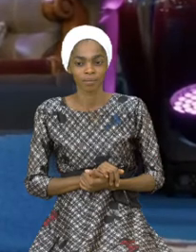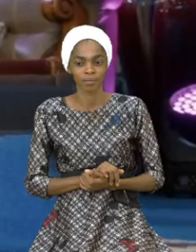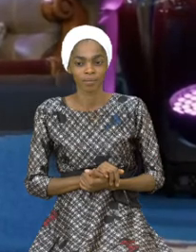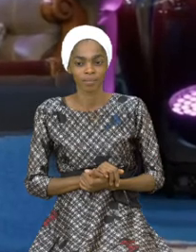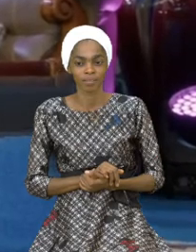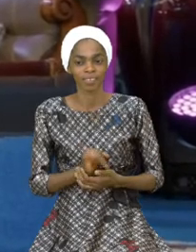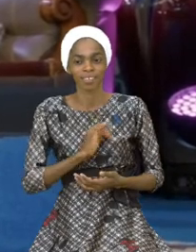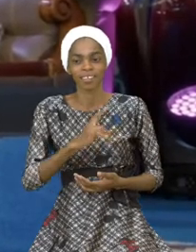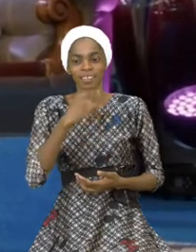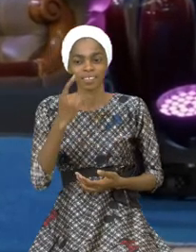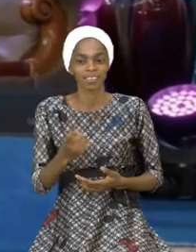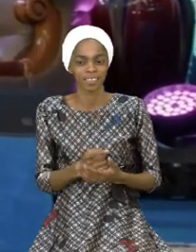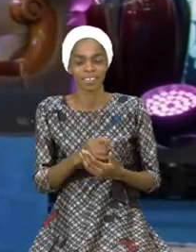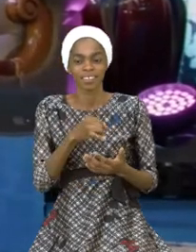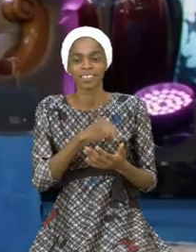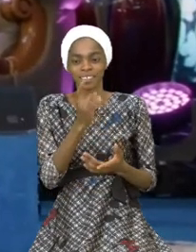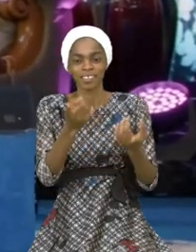I said it's coming.